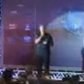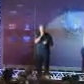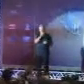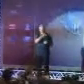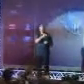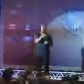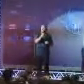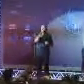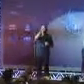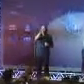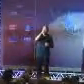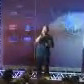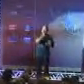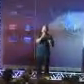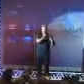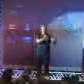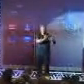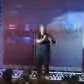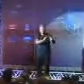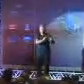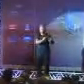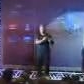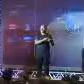Programs out there for home and education.